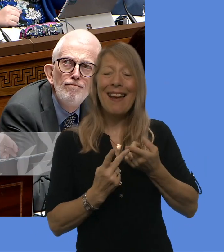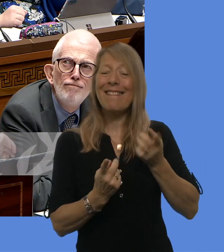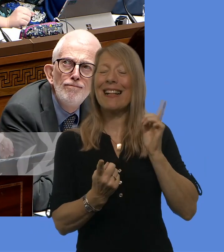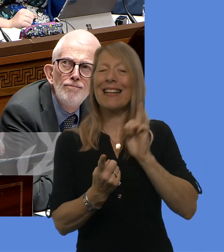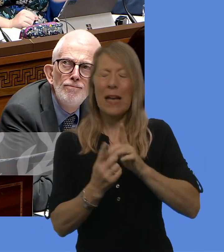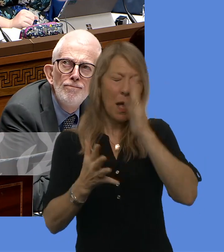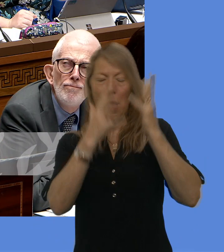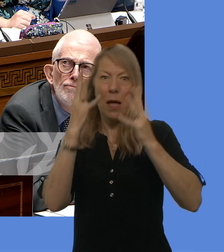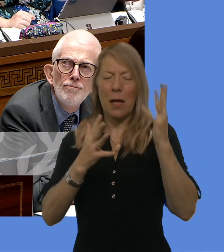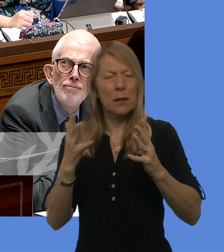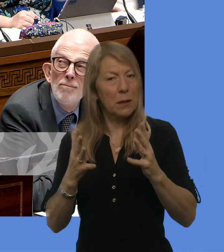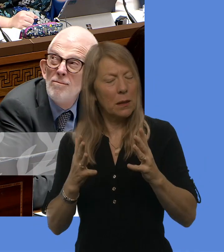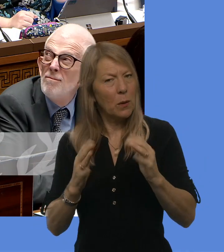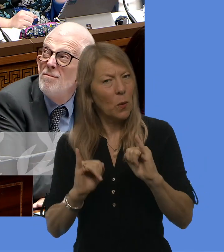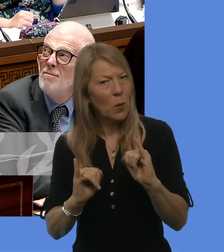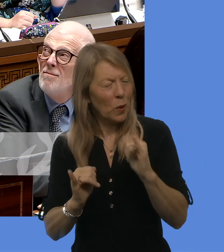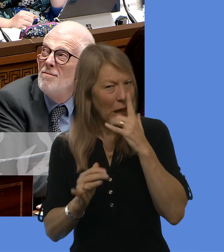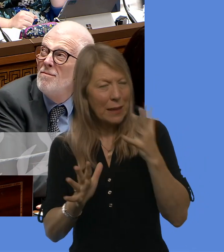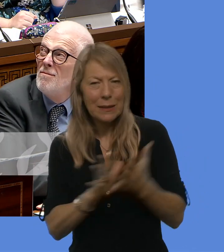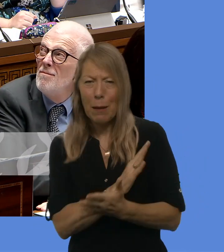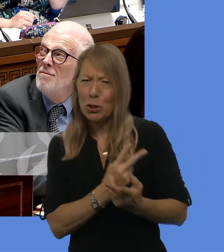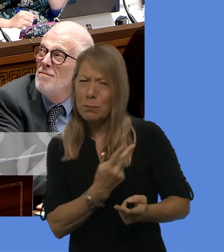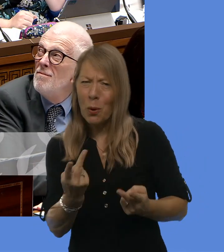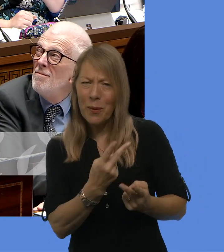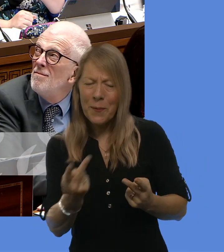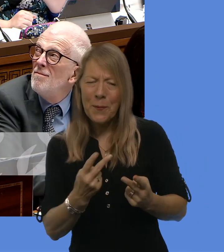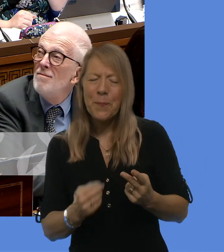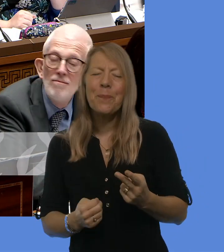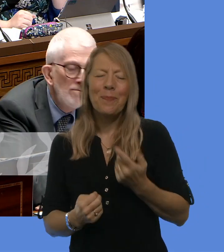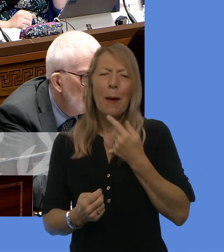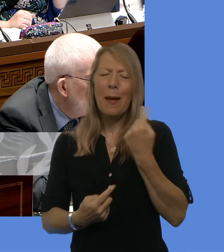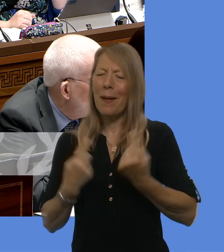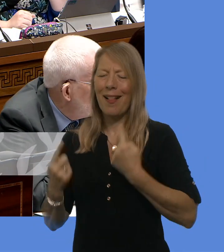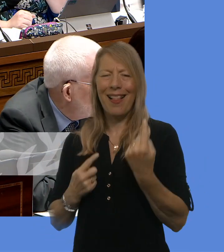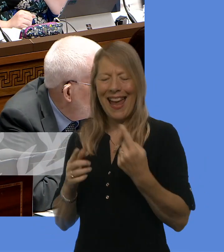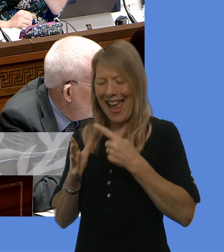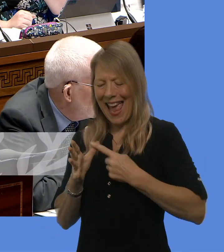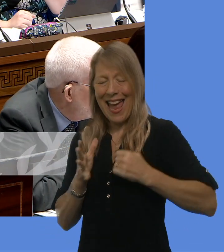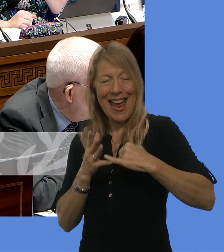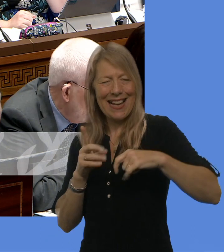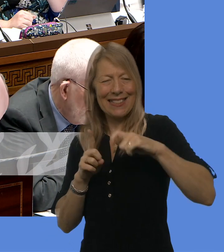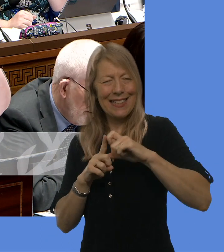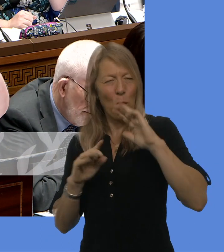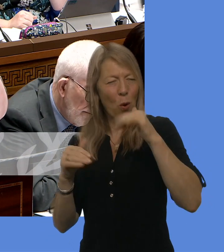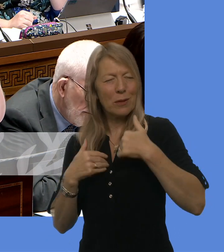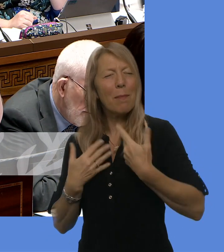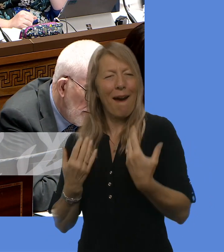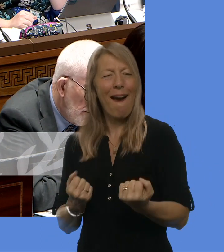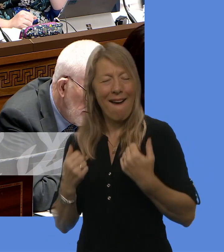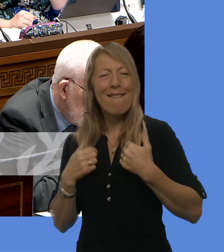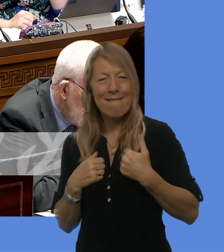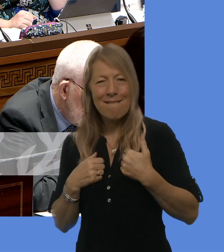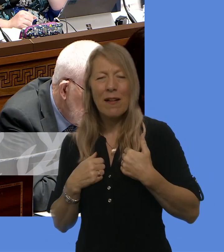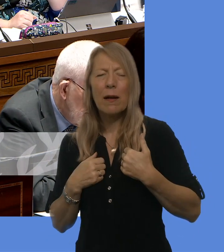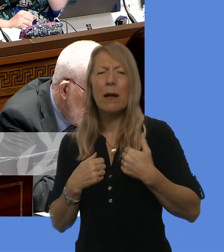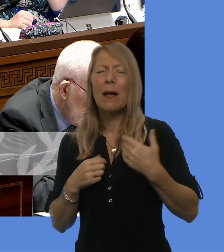Autism and autism spectrum disorders can lead people to find the prison environment very stressful and lead to a degradation